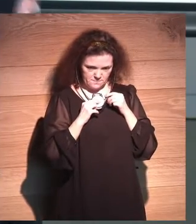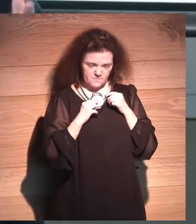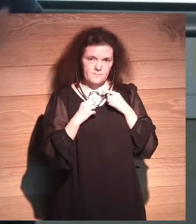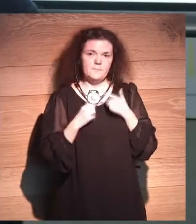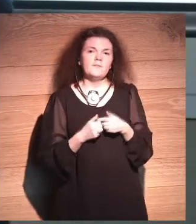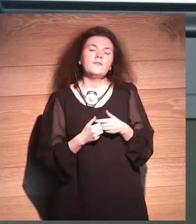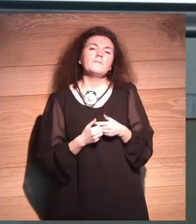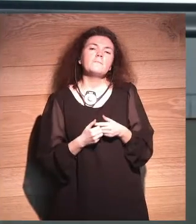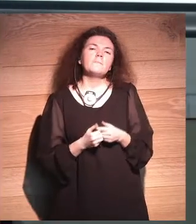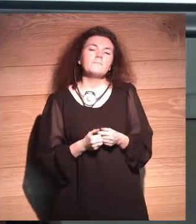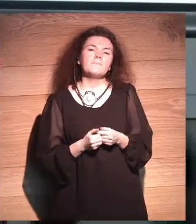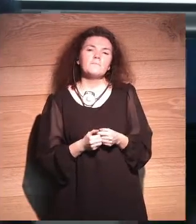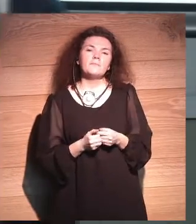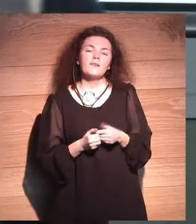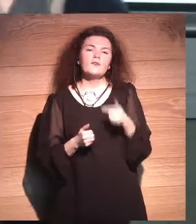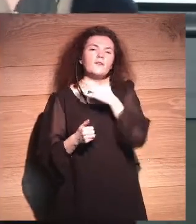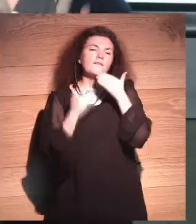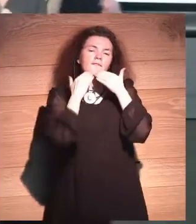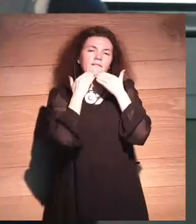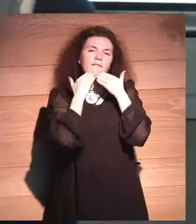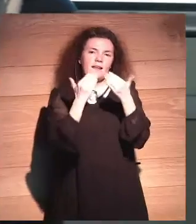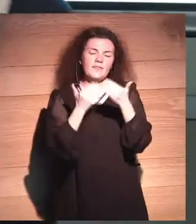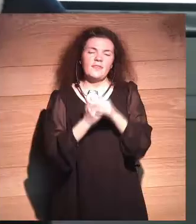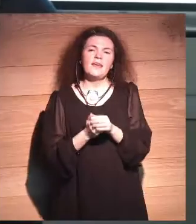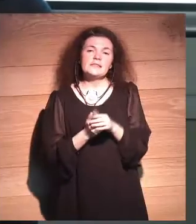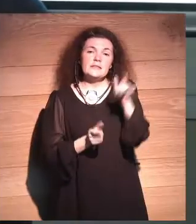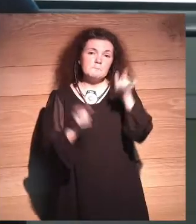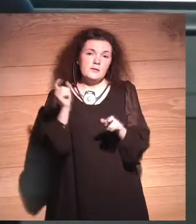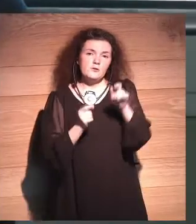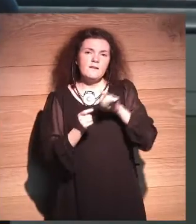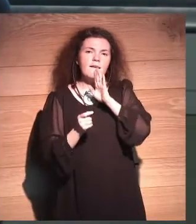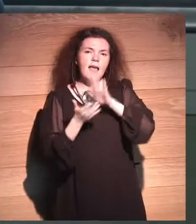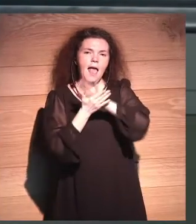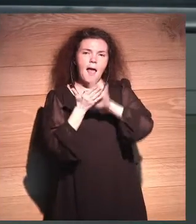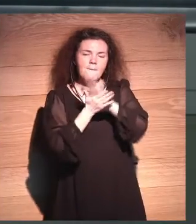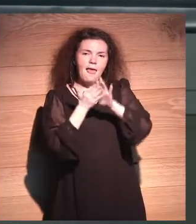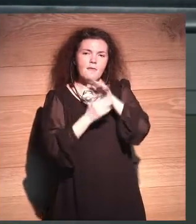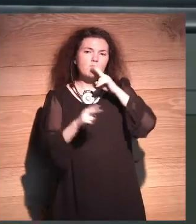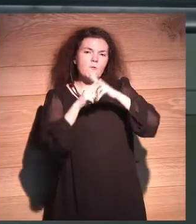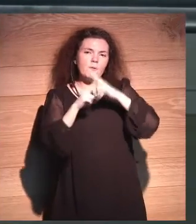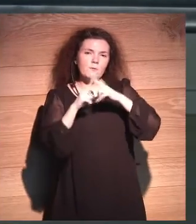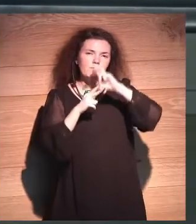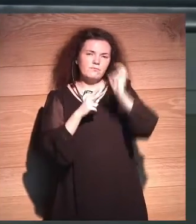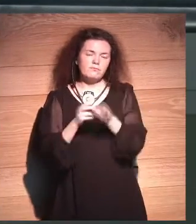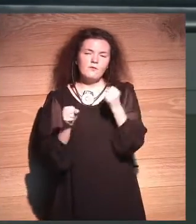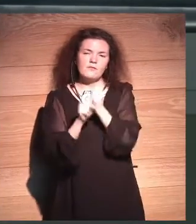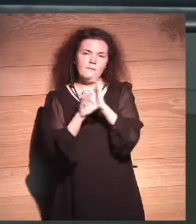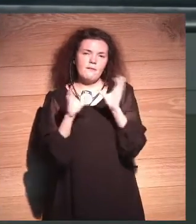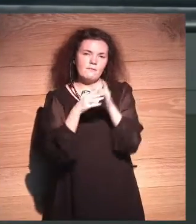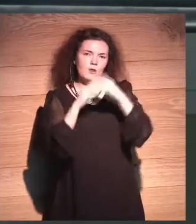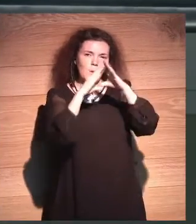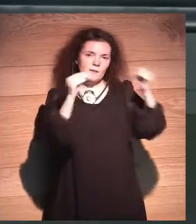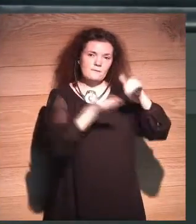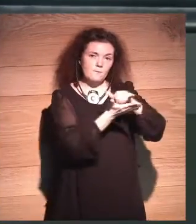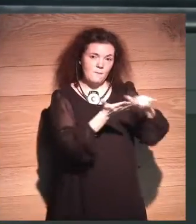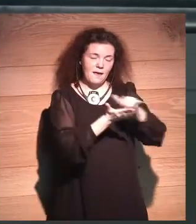here that thank you for mentioning the GovLab, the organization that I lead at the New York University that focuses on the impact